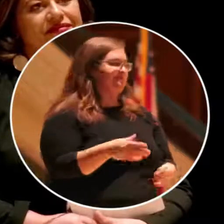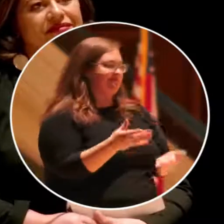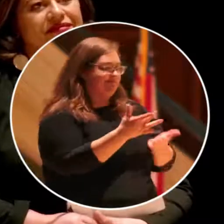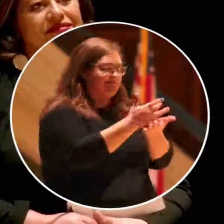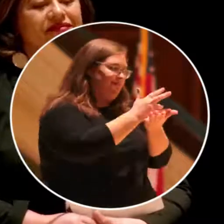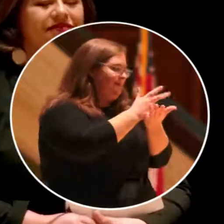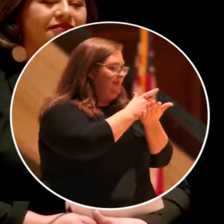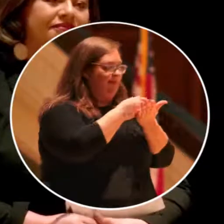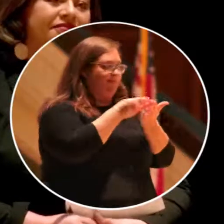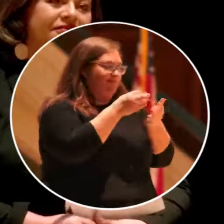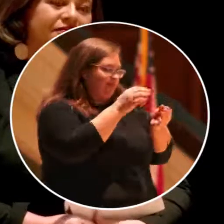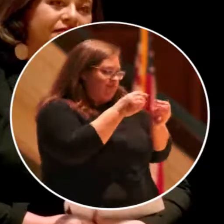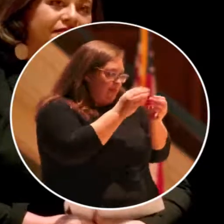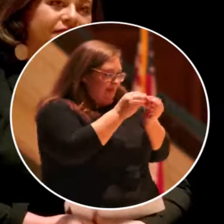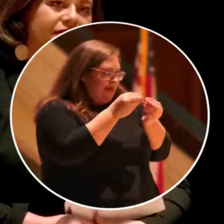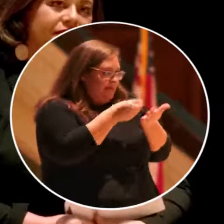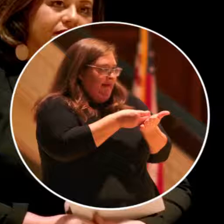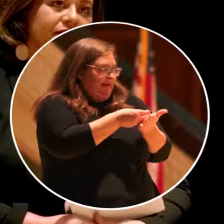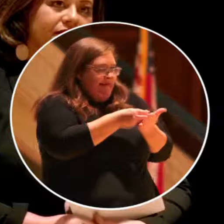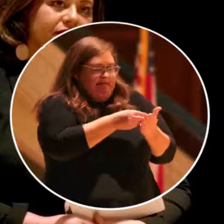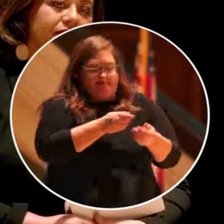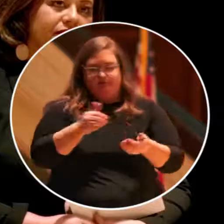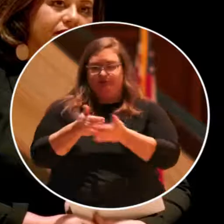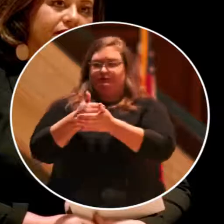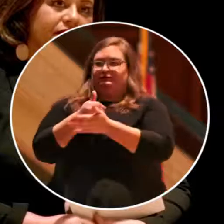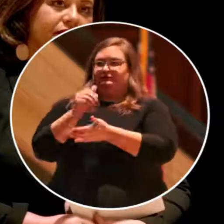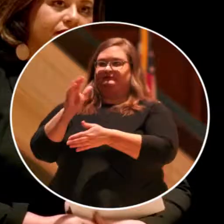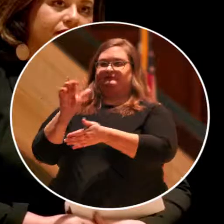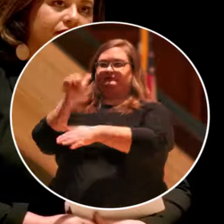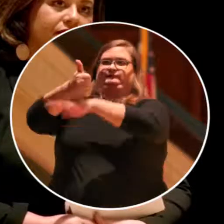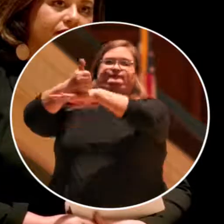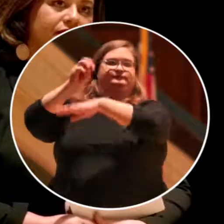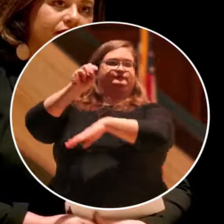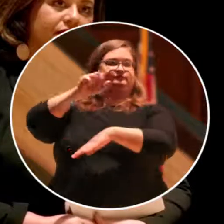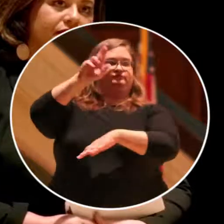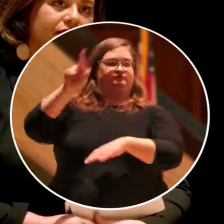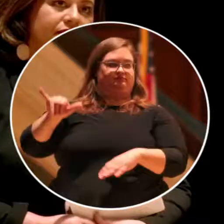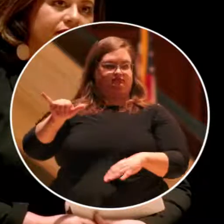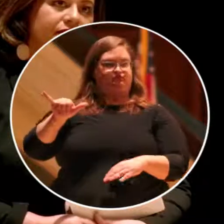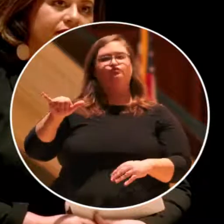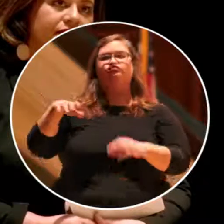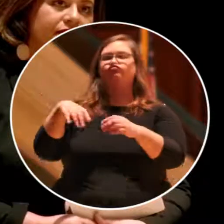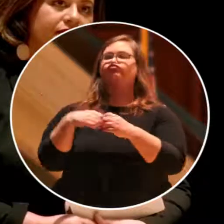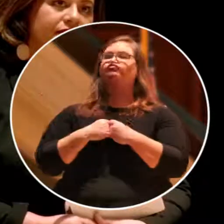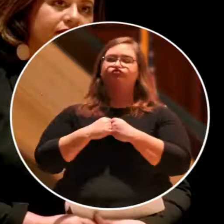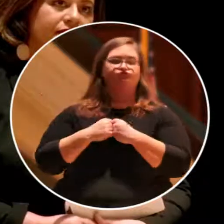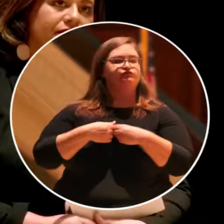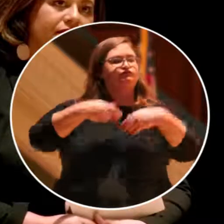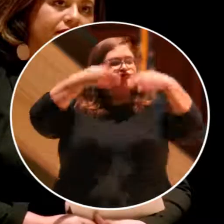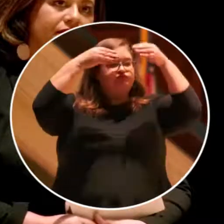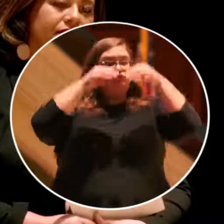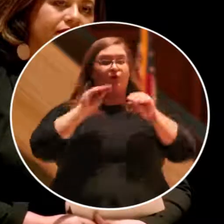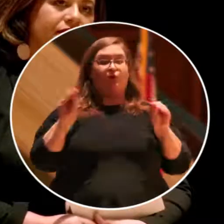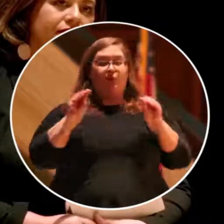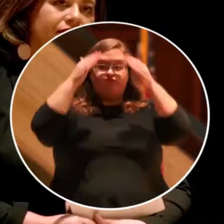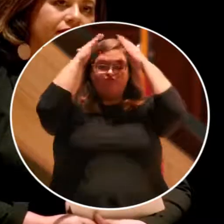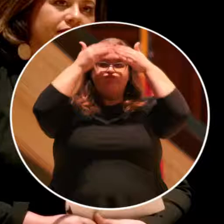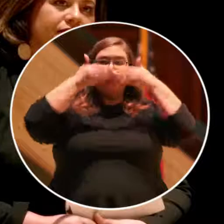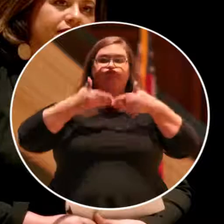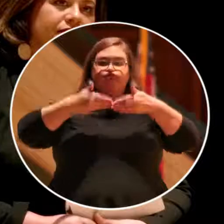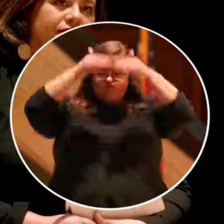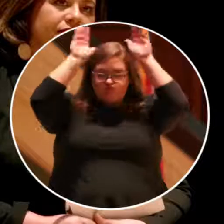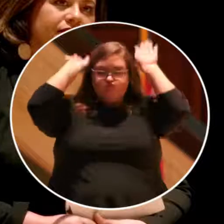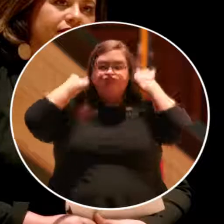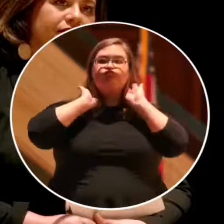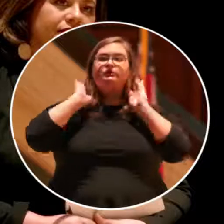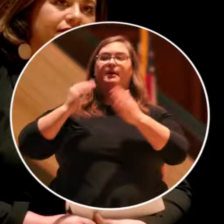a new Mary. The new Mary was modern, unveiled, loose hair, in a flowy